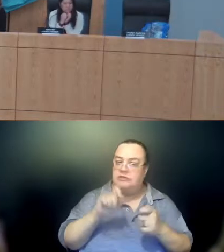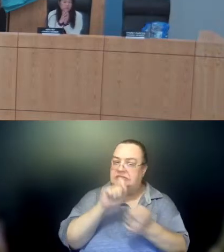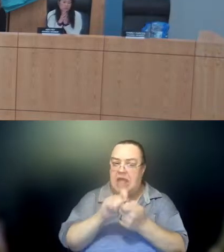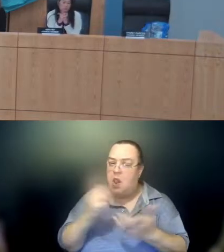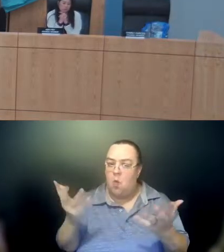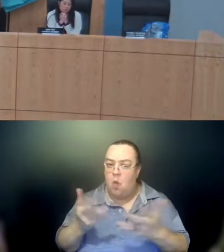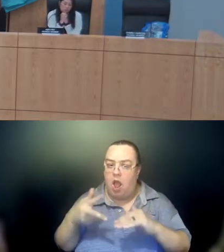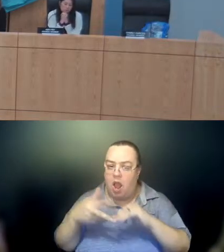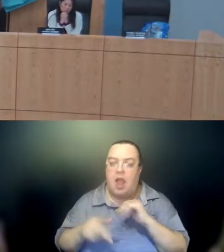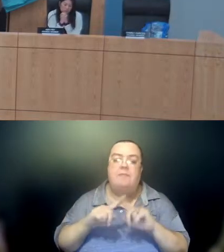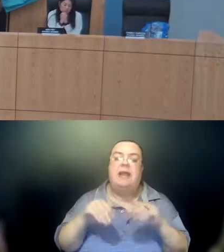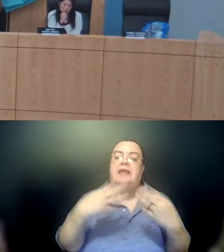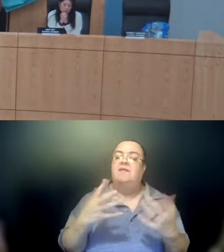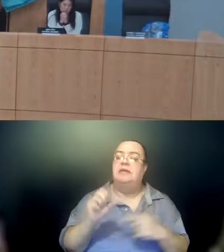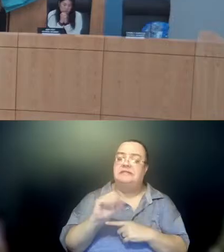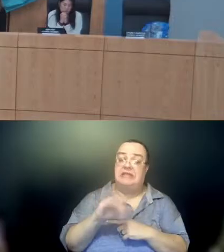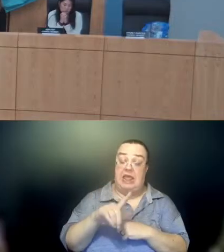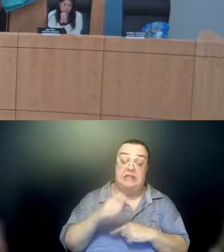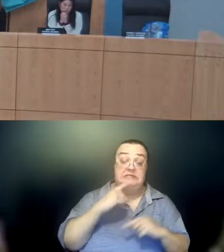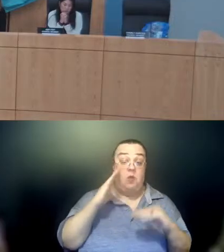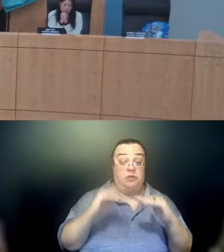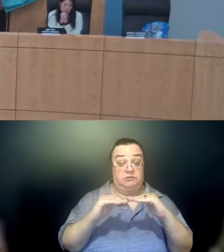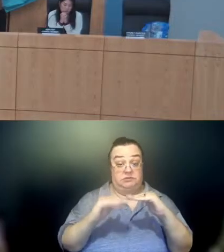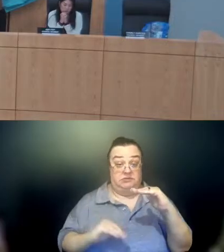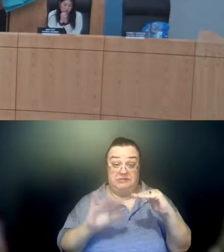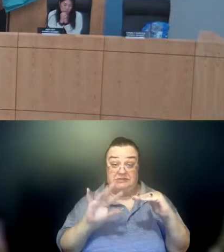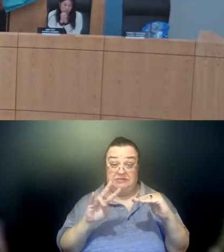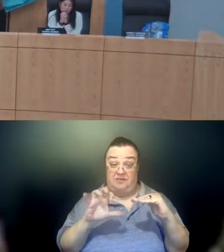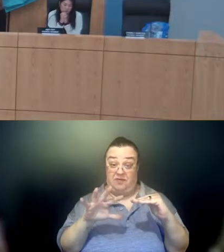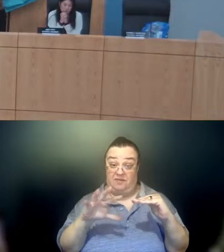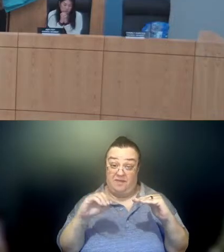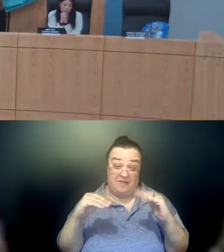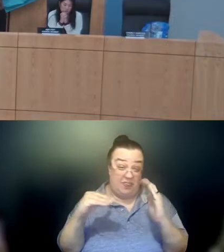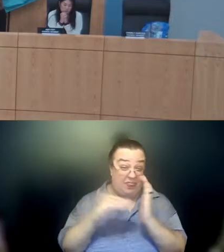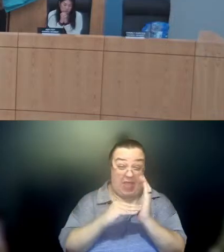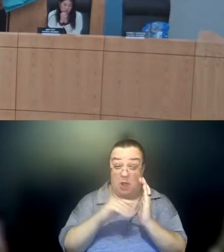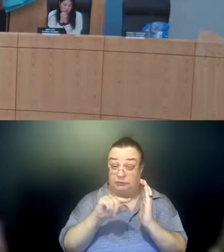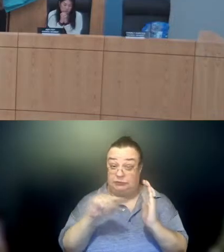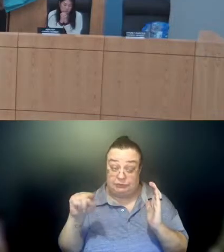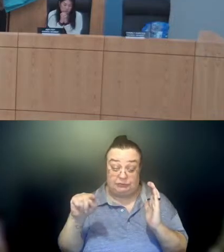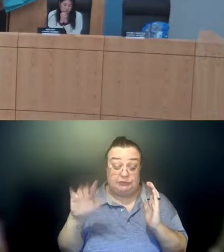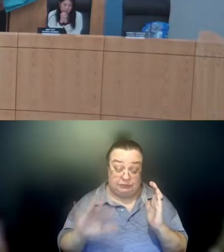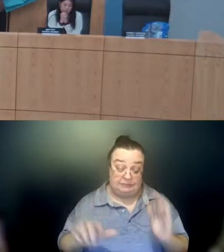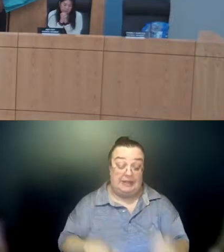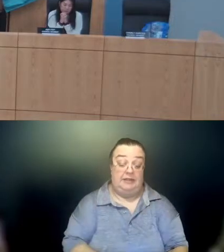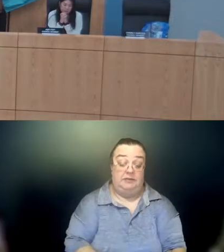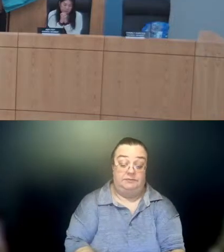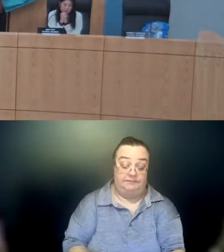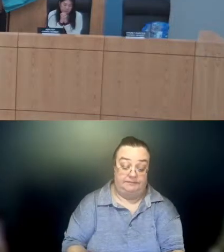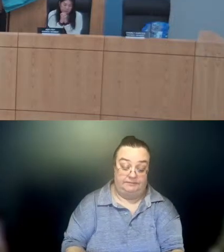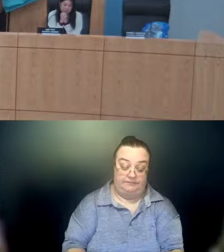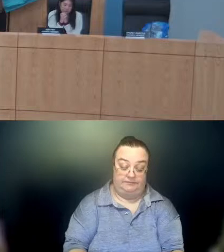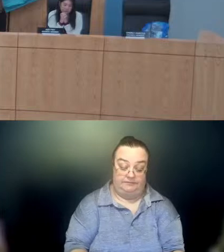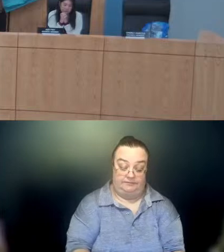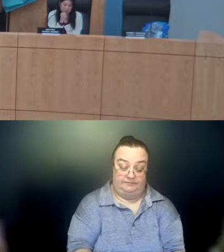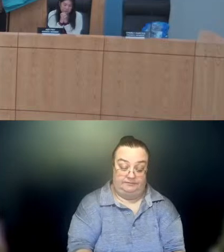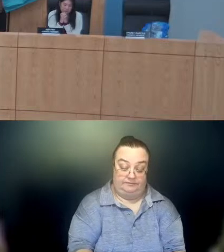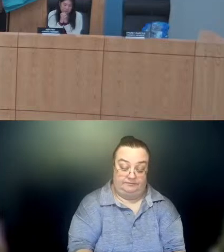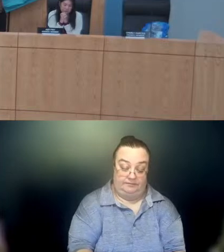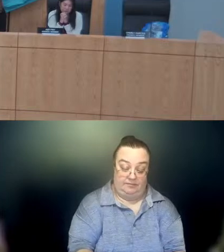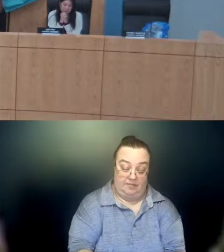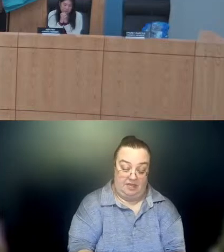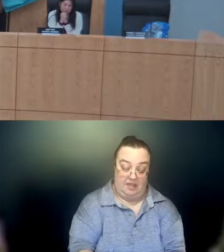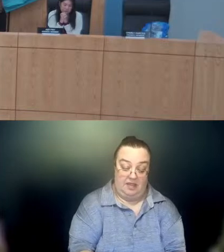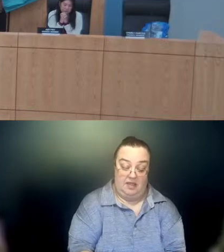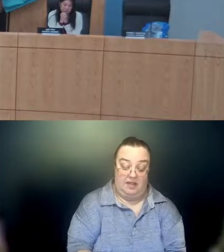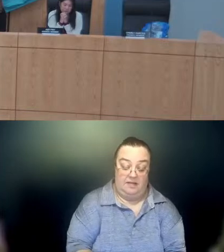sense of scale. And they said we would be short 750,000 or something around there. And that's when I realized